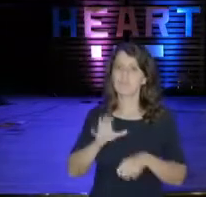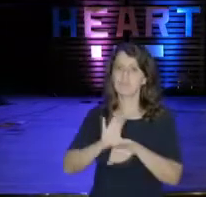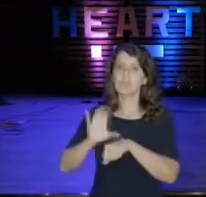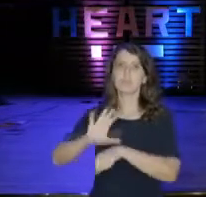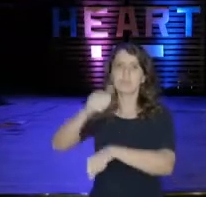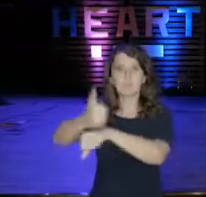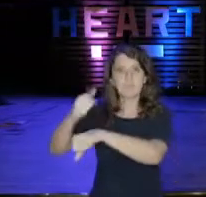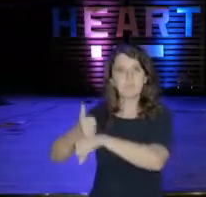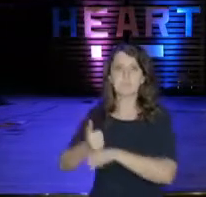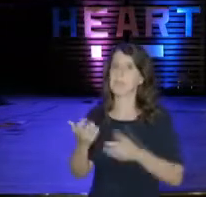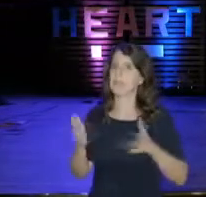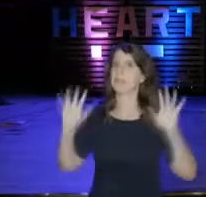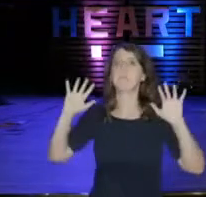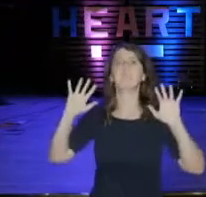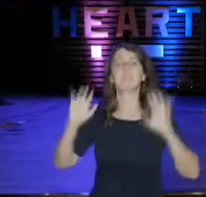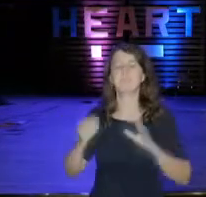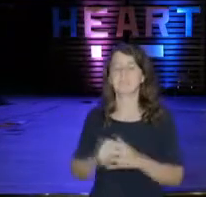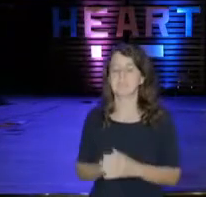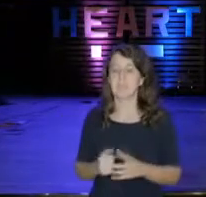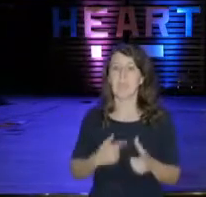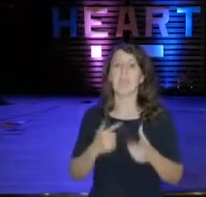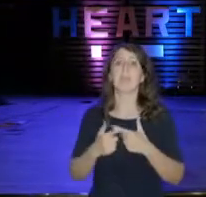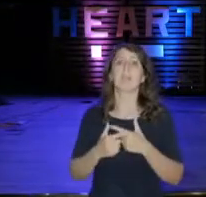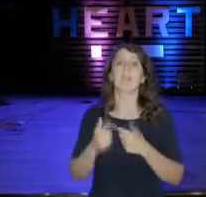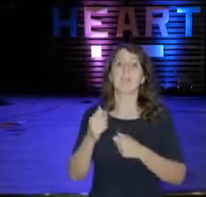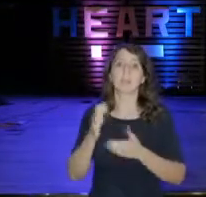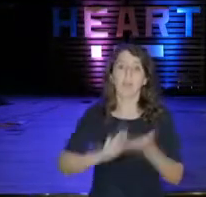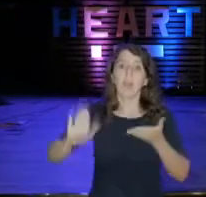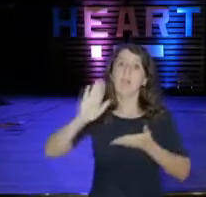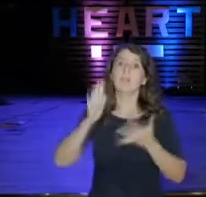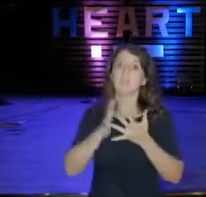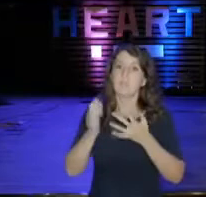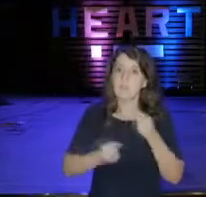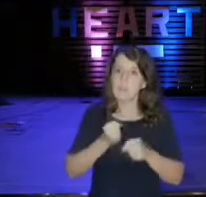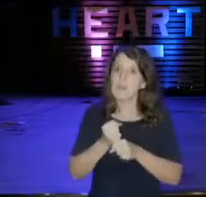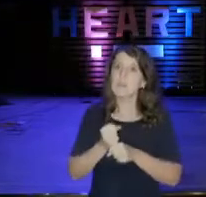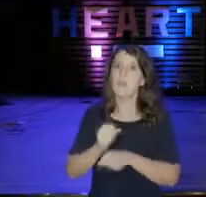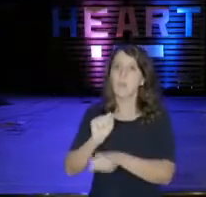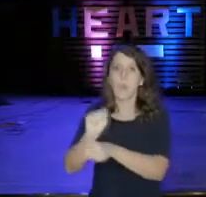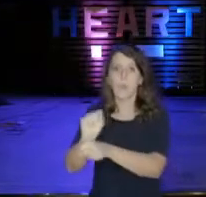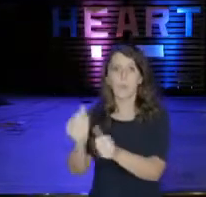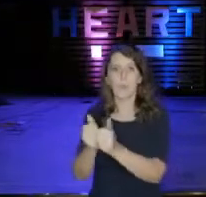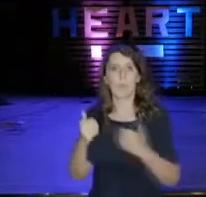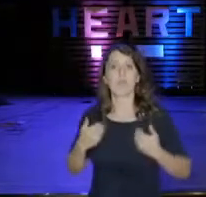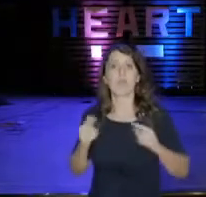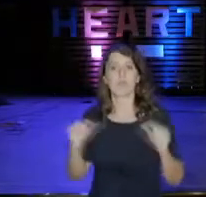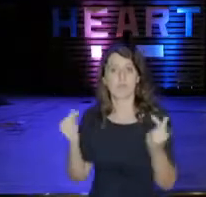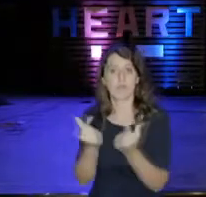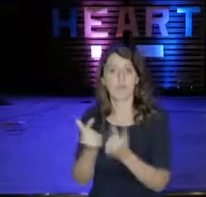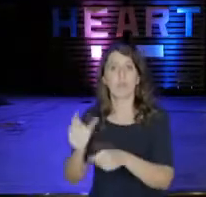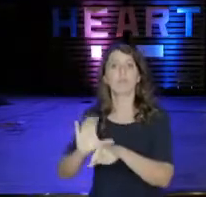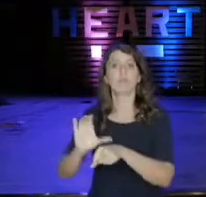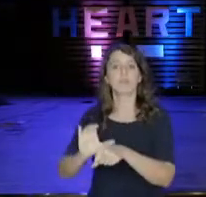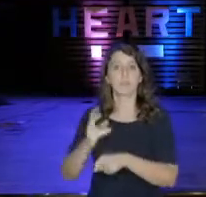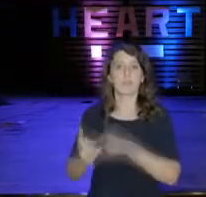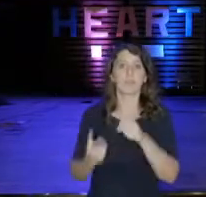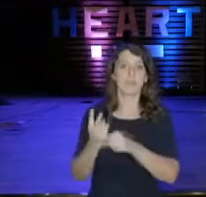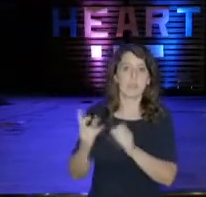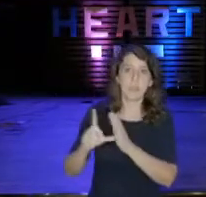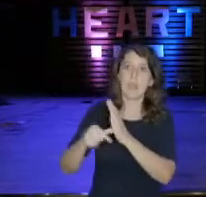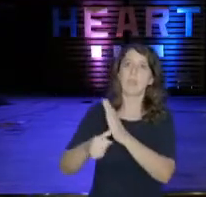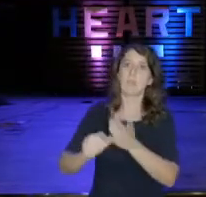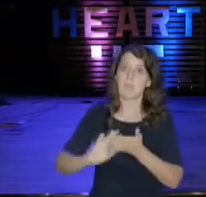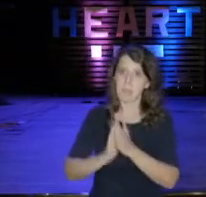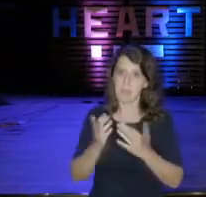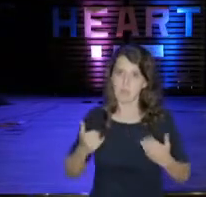do. And then my freshman year of college, I started working with youth at a church. And then 2 years later, they called me to be the youth